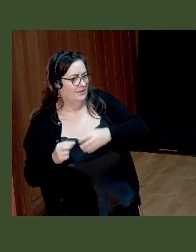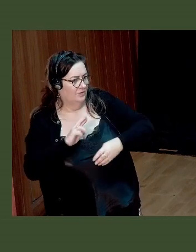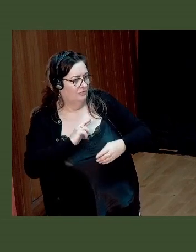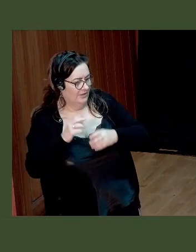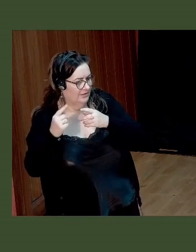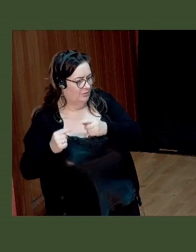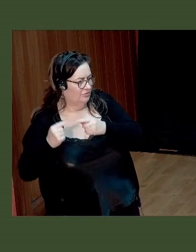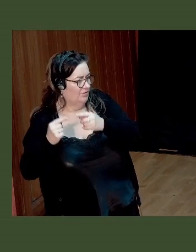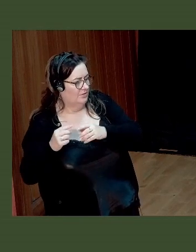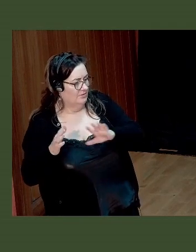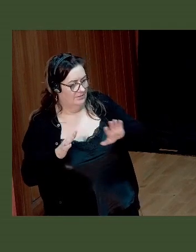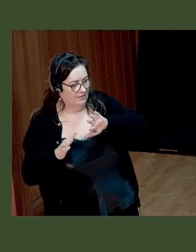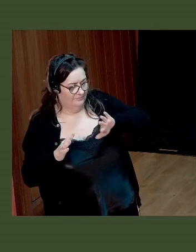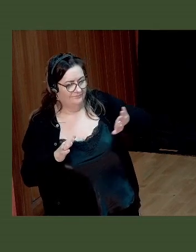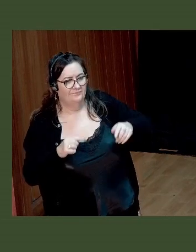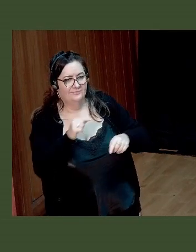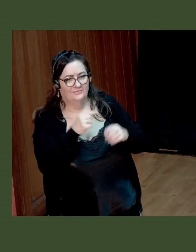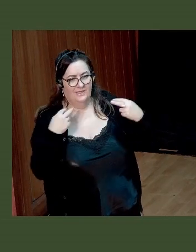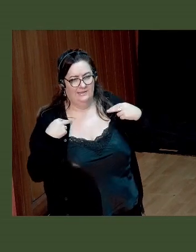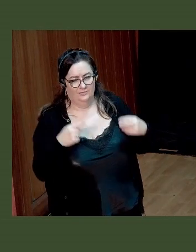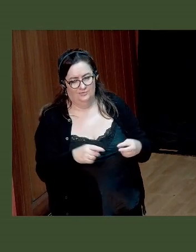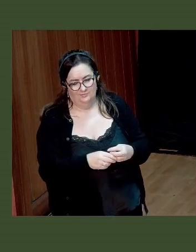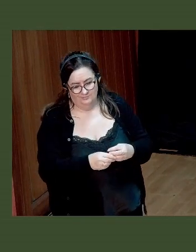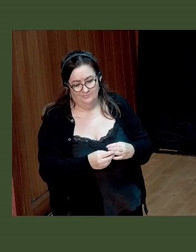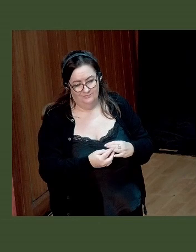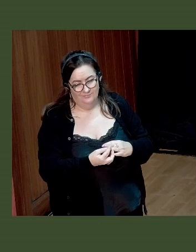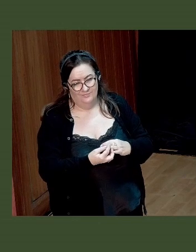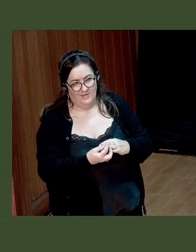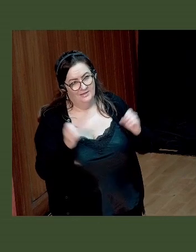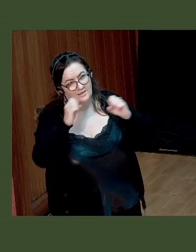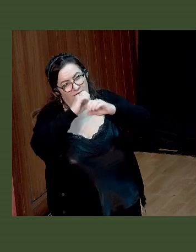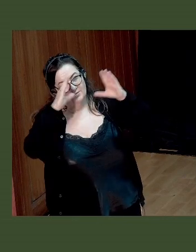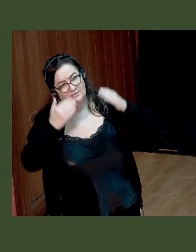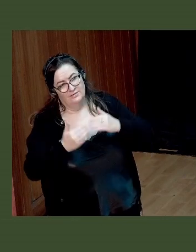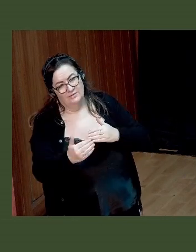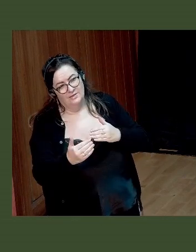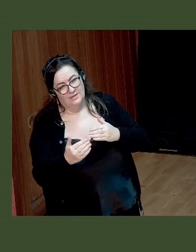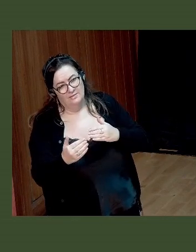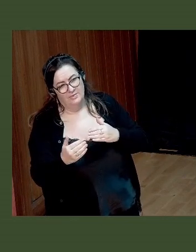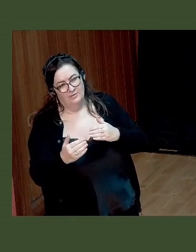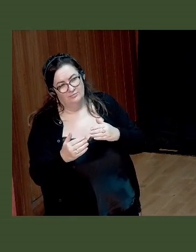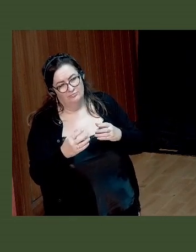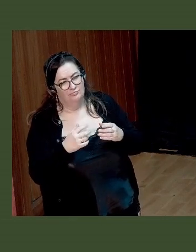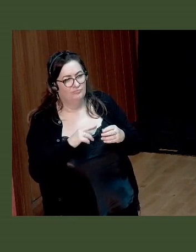which were constantly struggling against each other, and there was hardly a vision about the nationalisation or